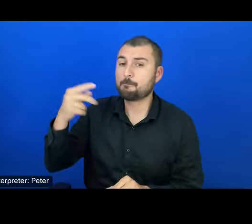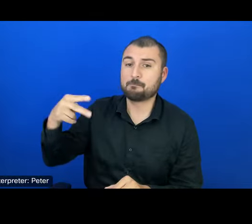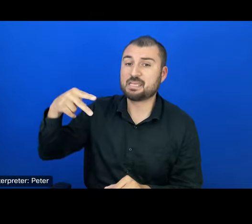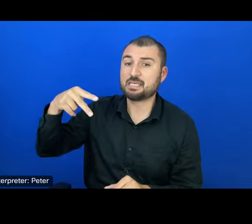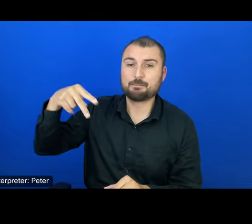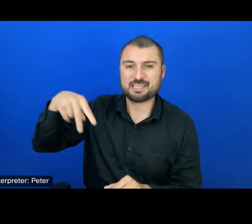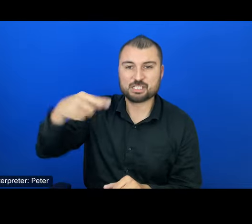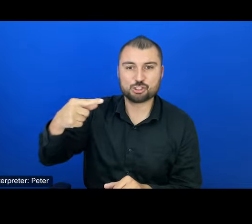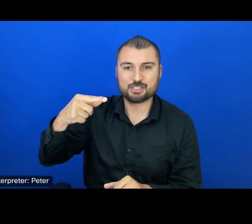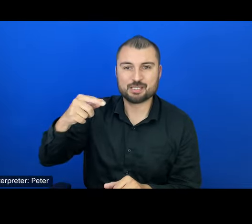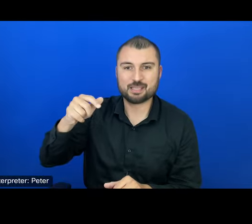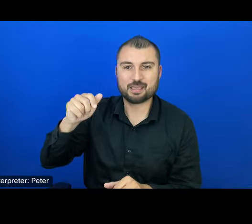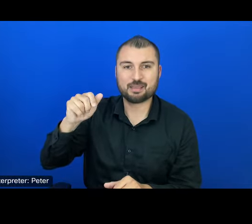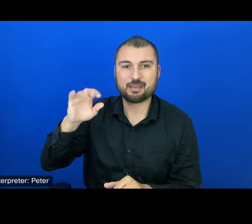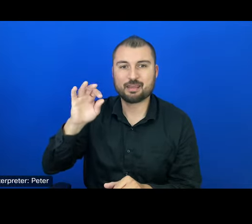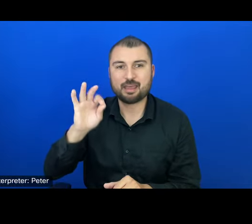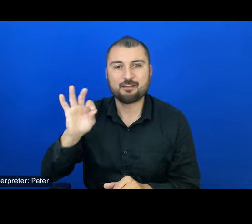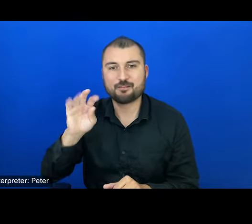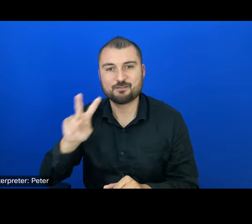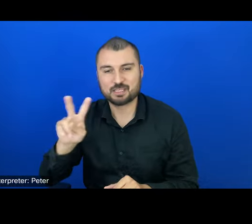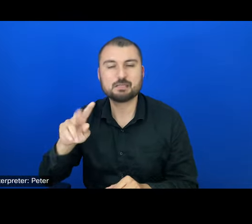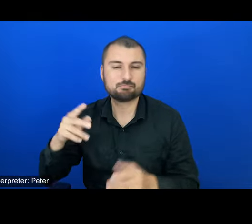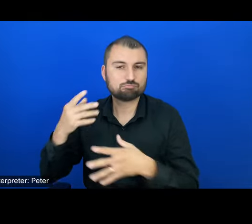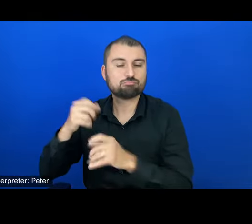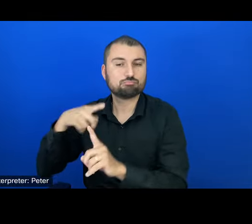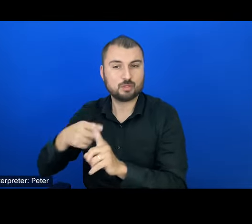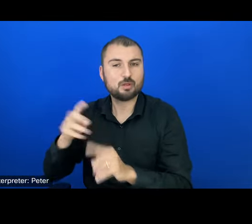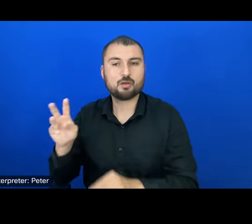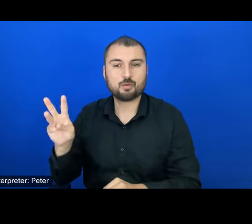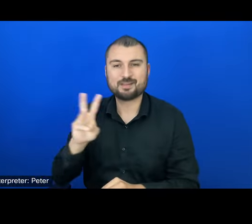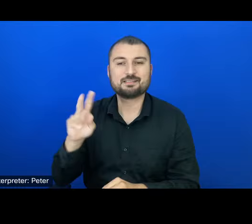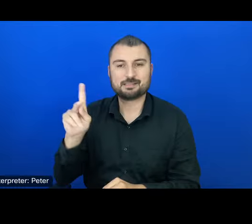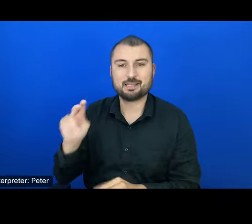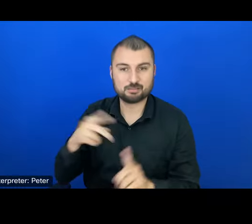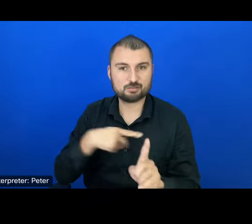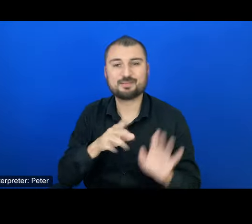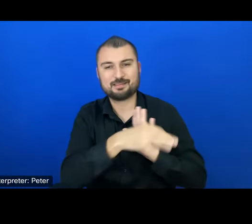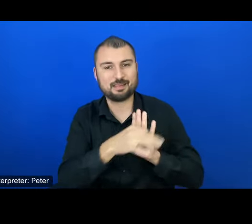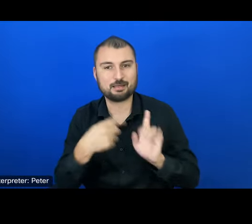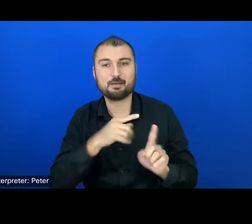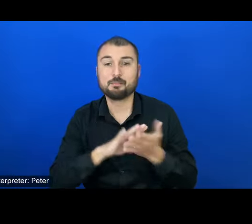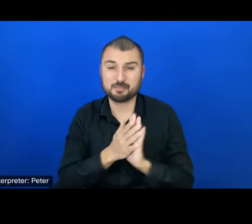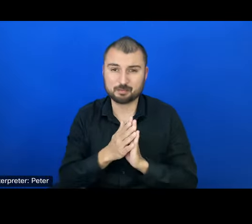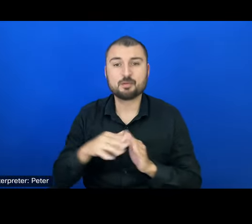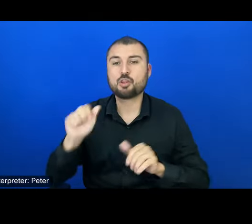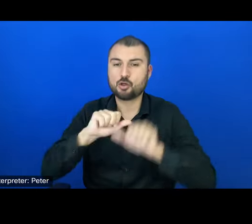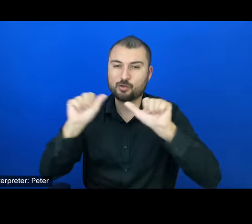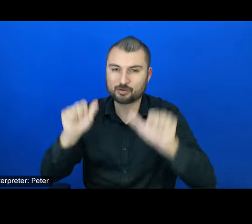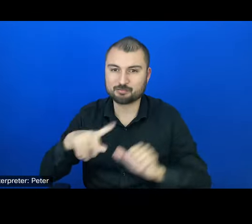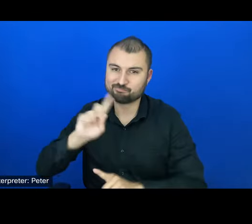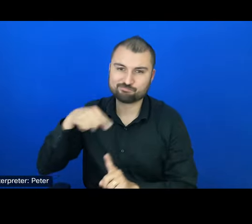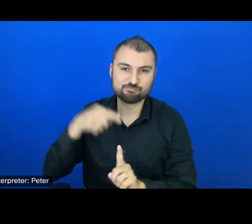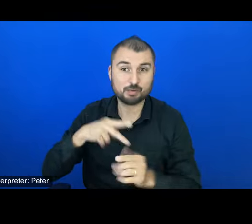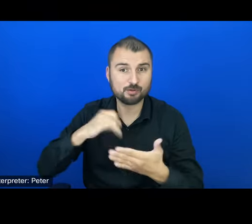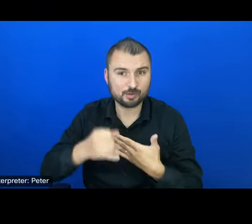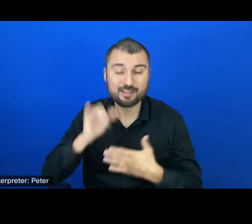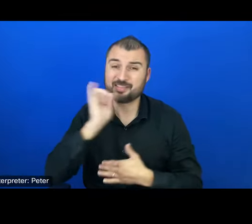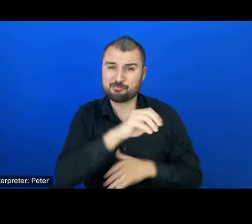or PJAV Architects of Westward, Kansas was selected in September 2025 as the architect for this project.